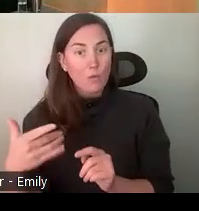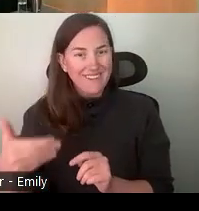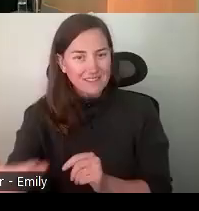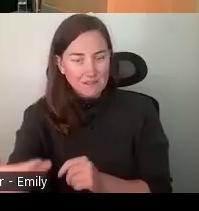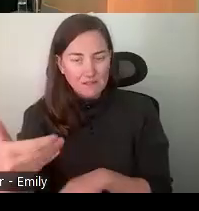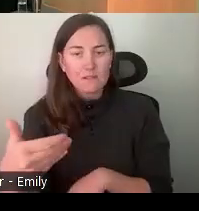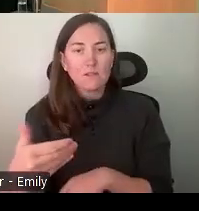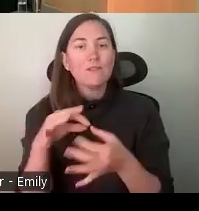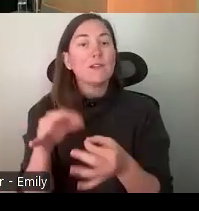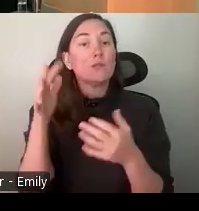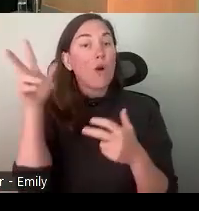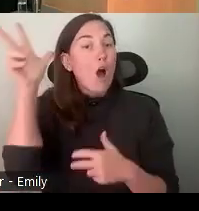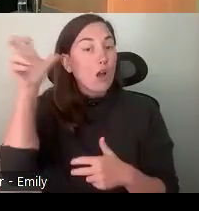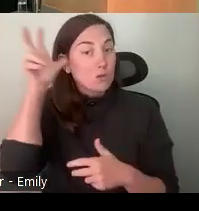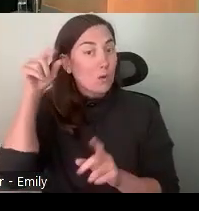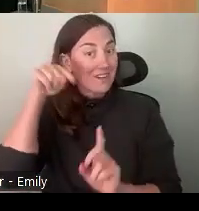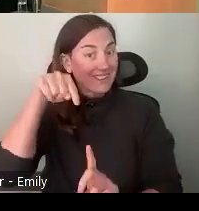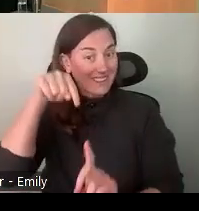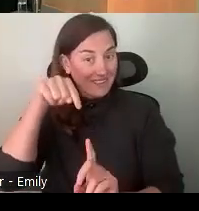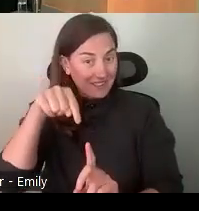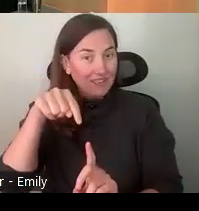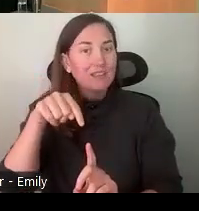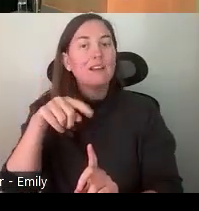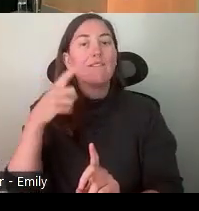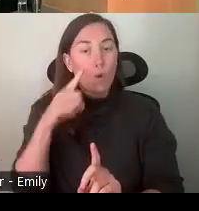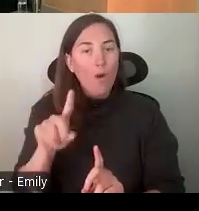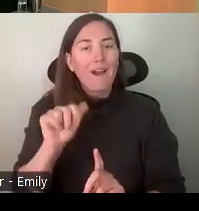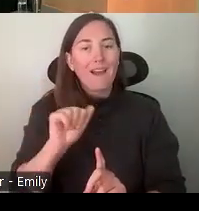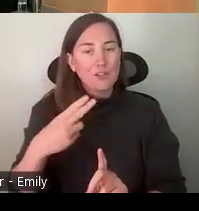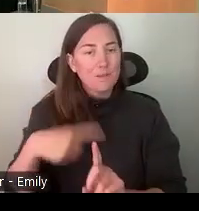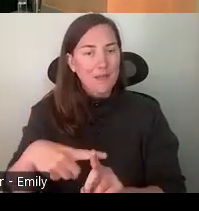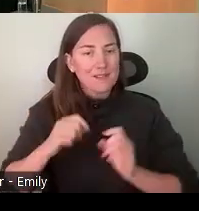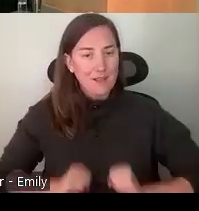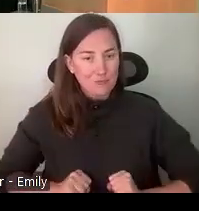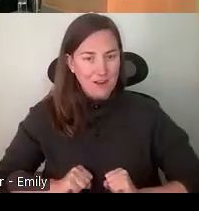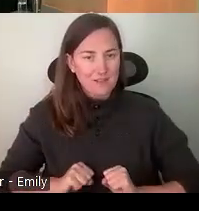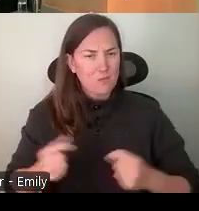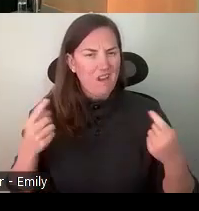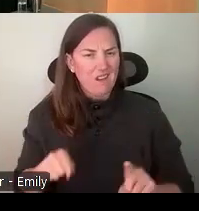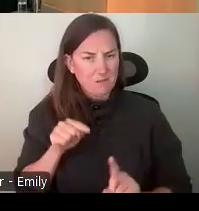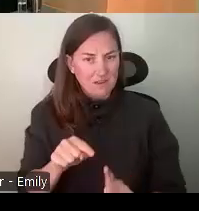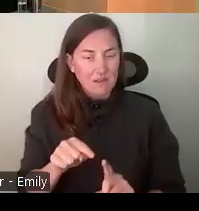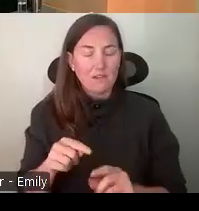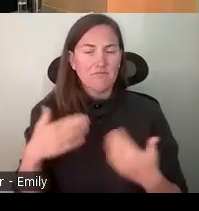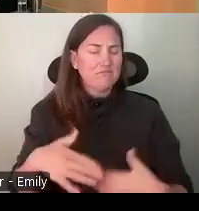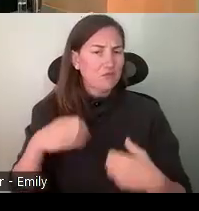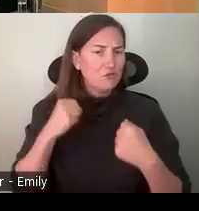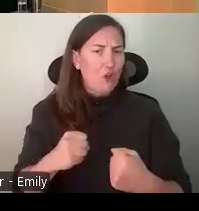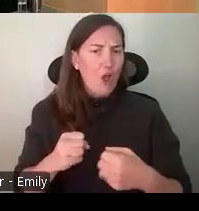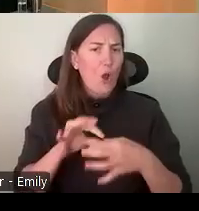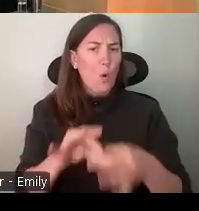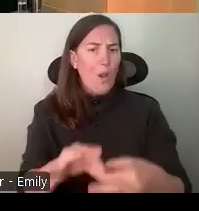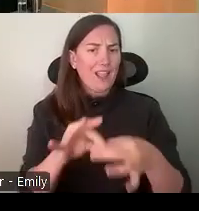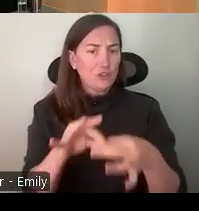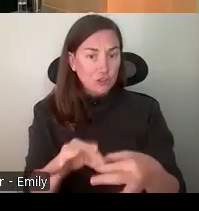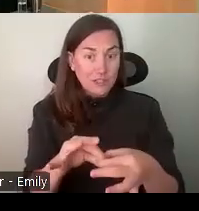the auditory modality specifically for our AH plus subjects, we observed a strong correlation. That is,